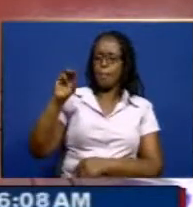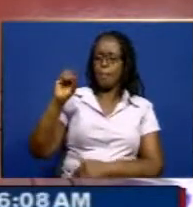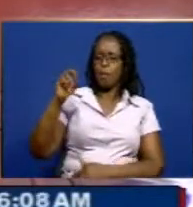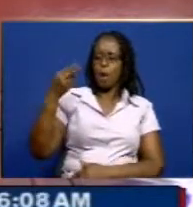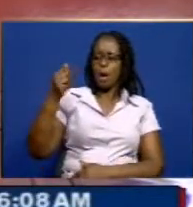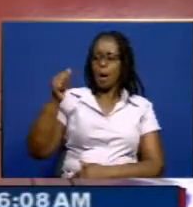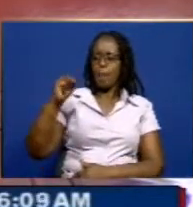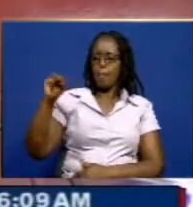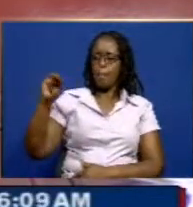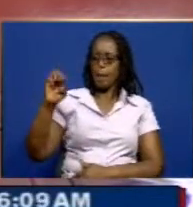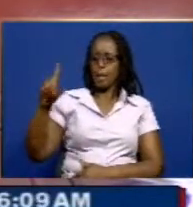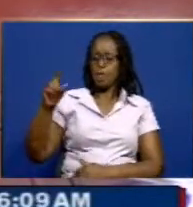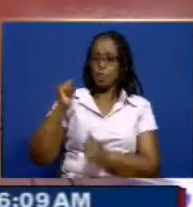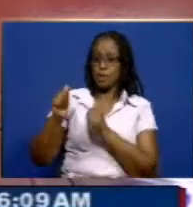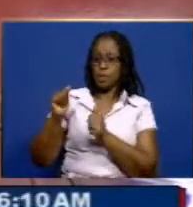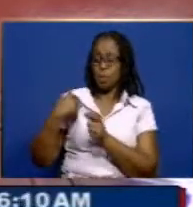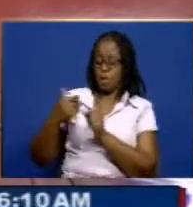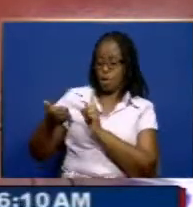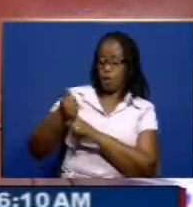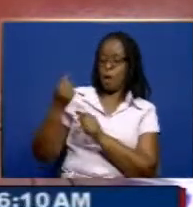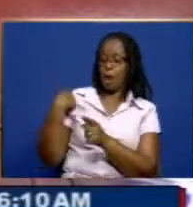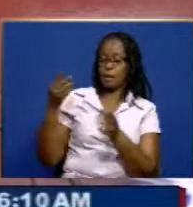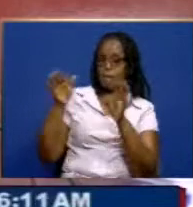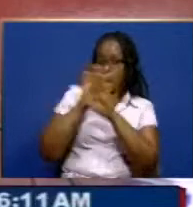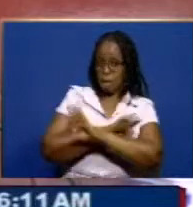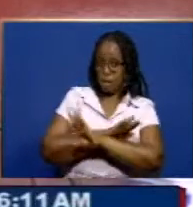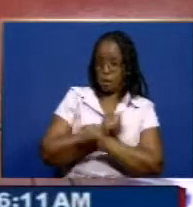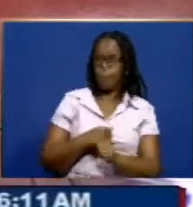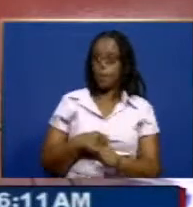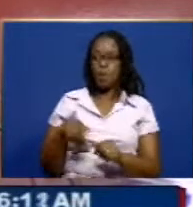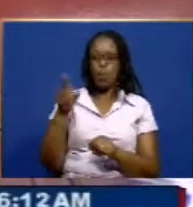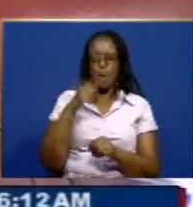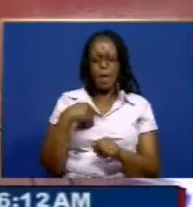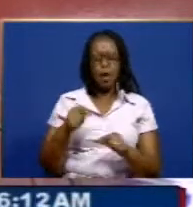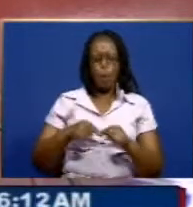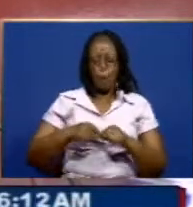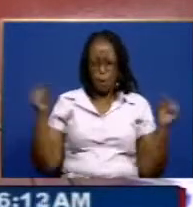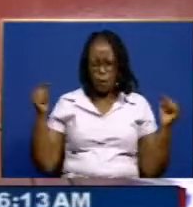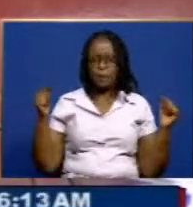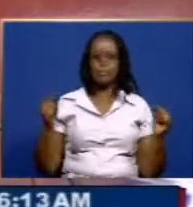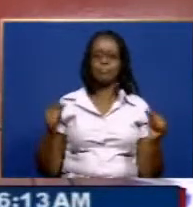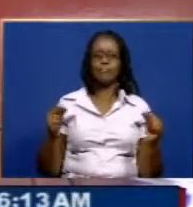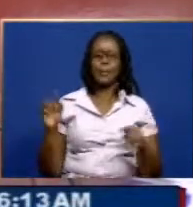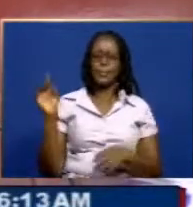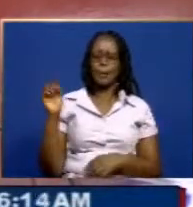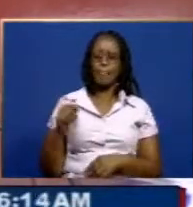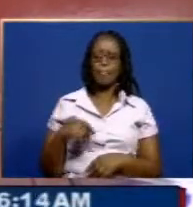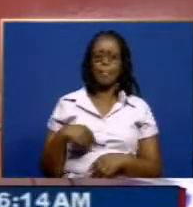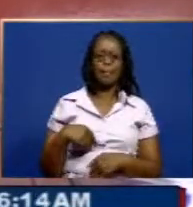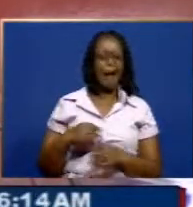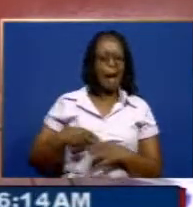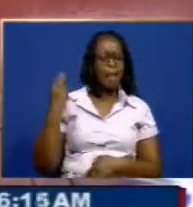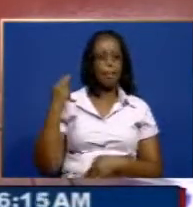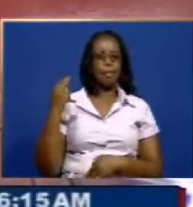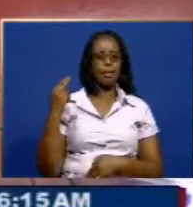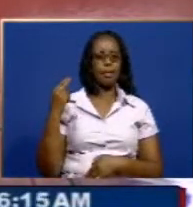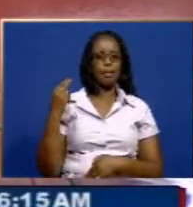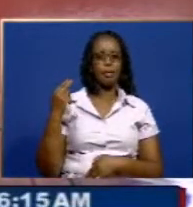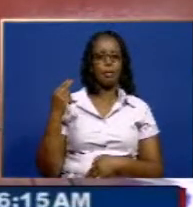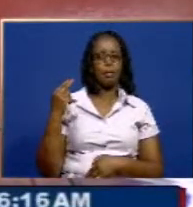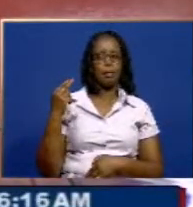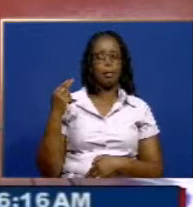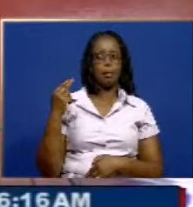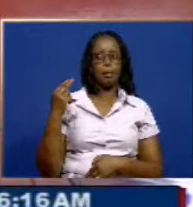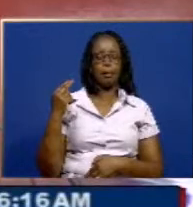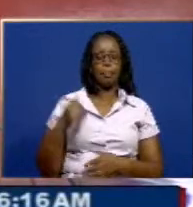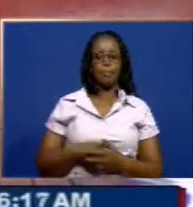night. We object in the strongest possible terms to that request. And without jumping the gun,